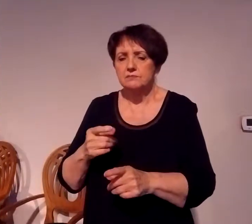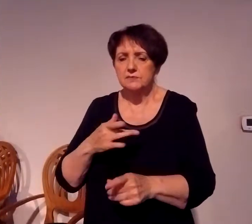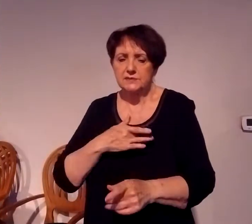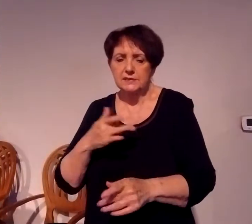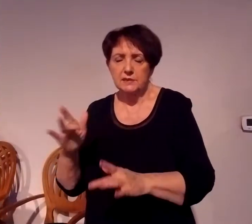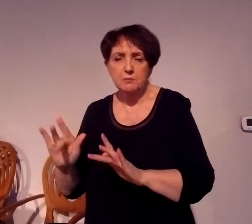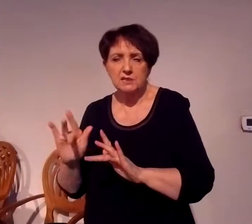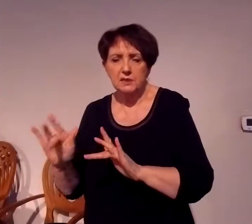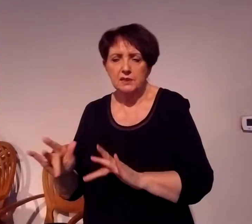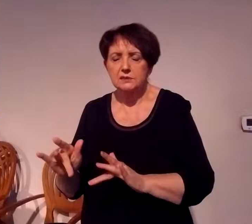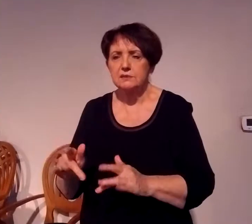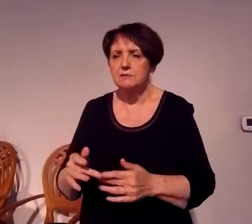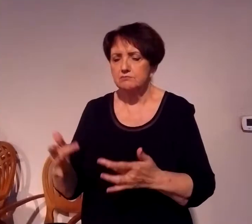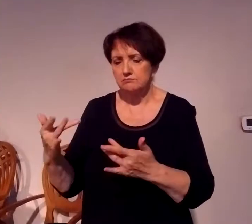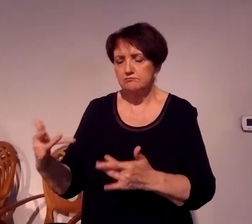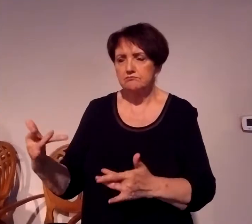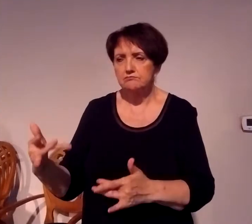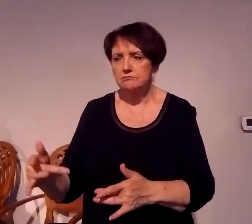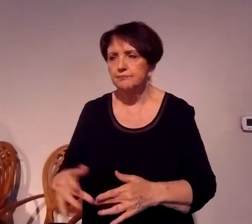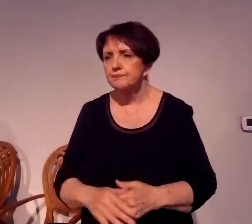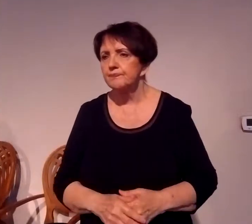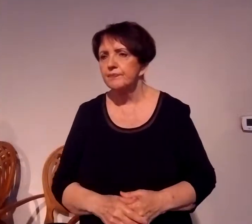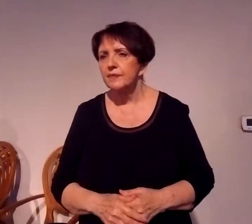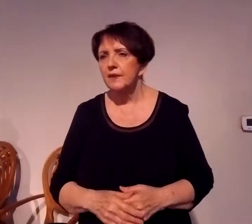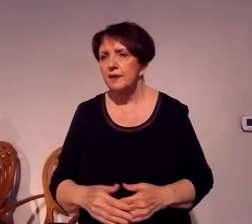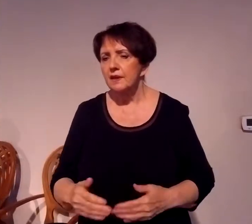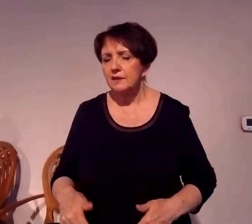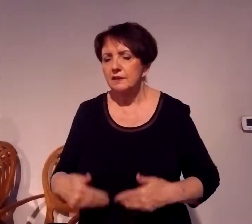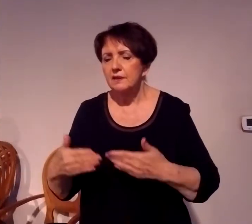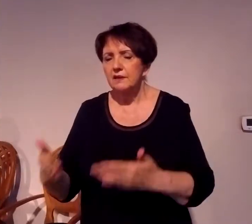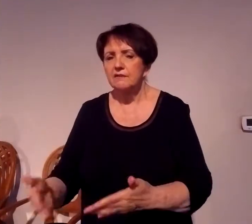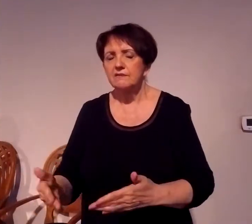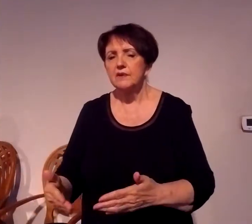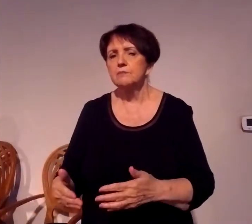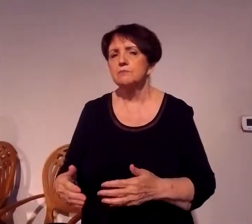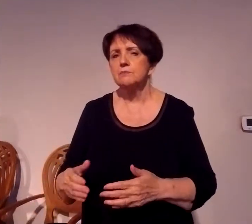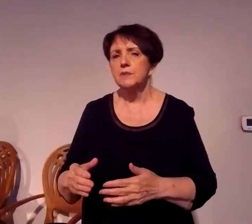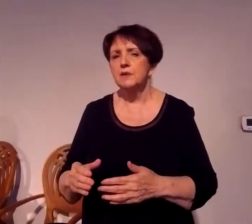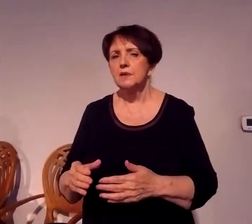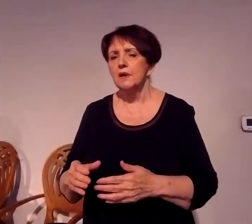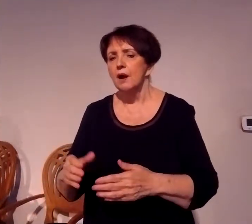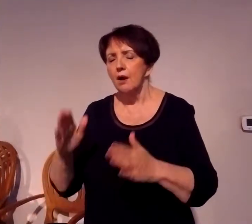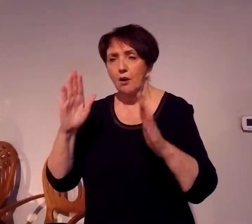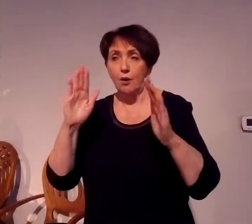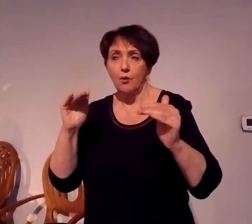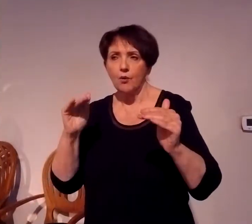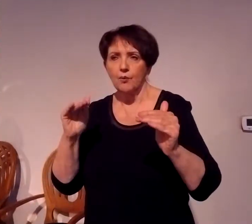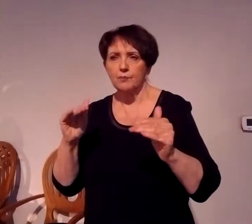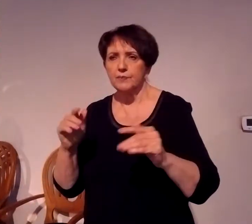will confer on them an unconquerable hope.